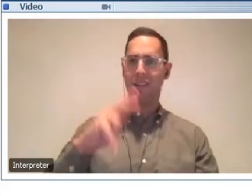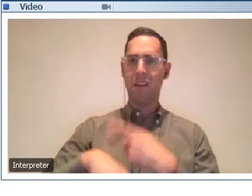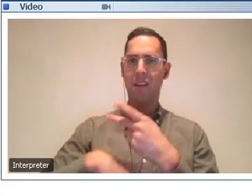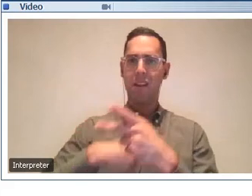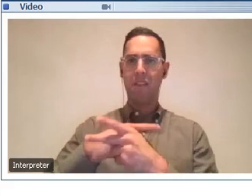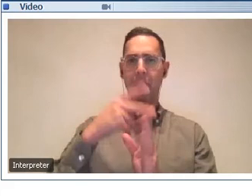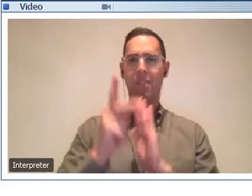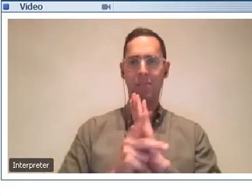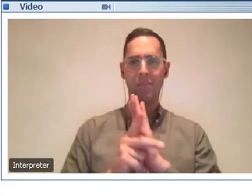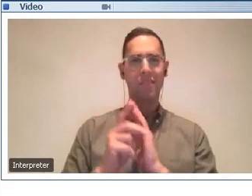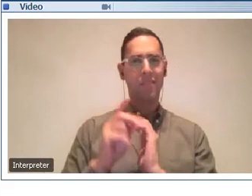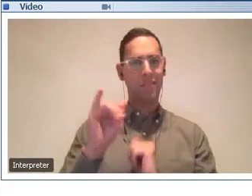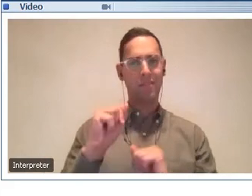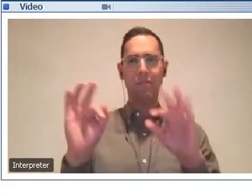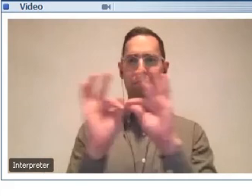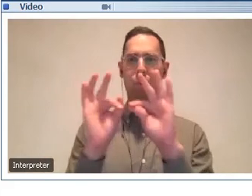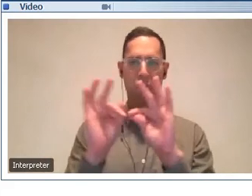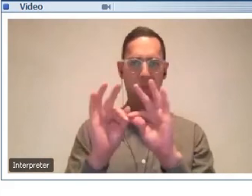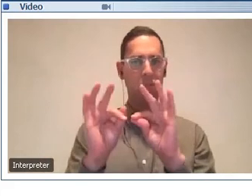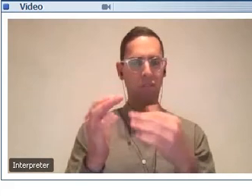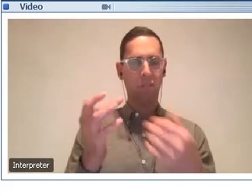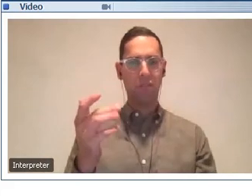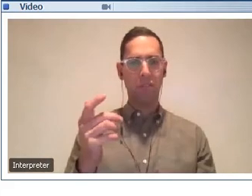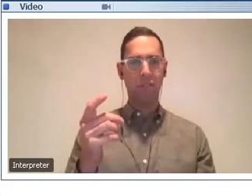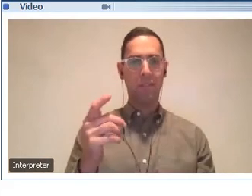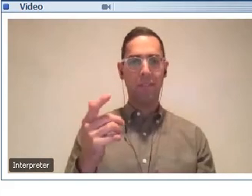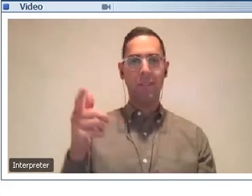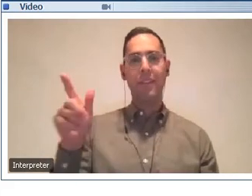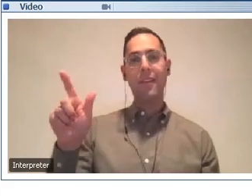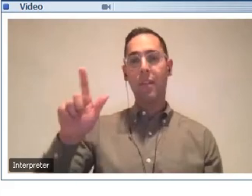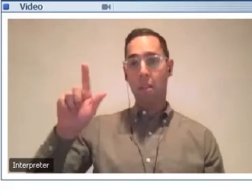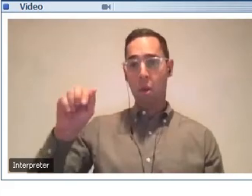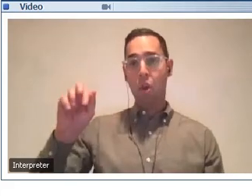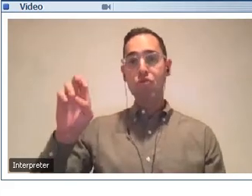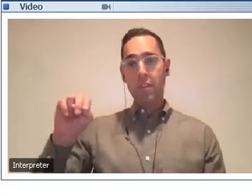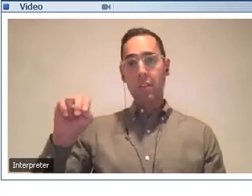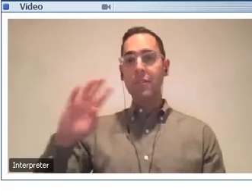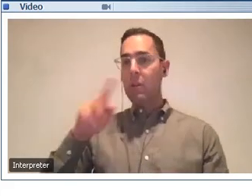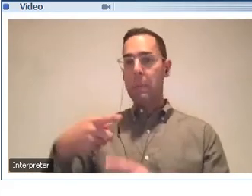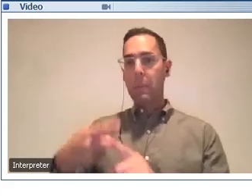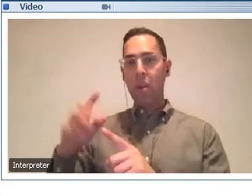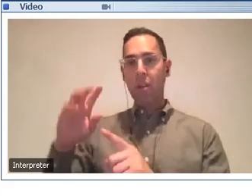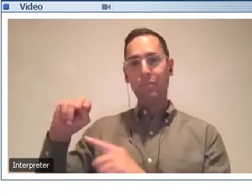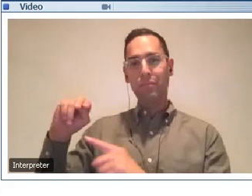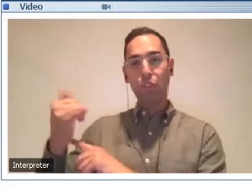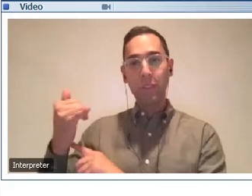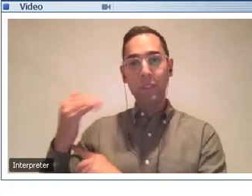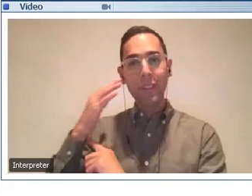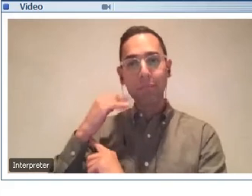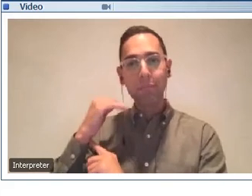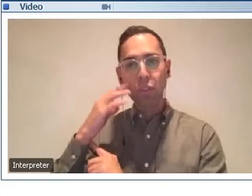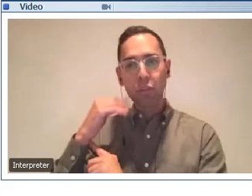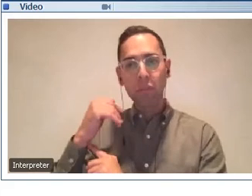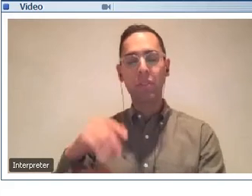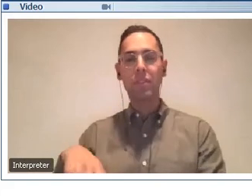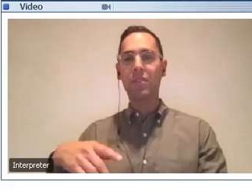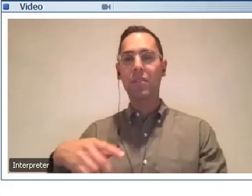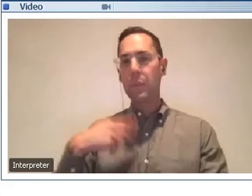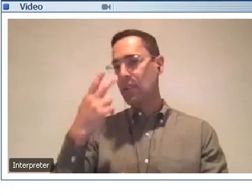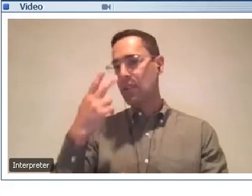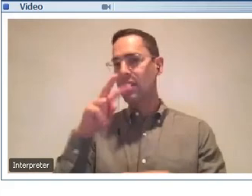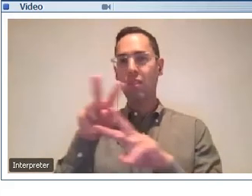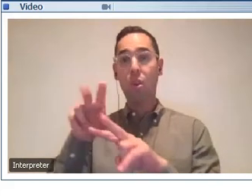know, as Lauren's experience in New Jersey has shown, and in other states that have rolled out these programs, that it's an important